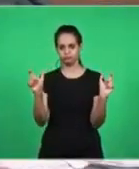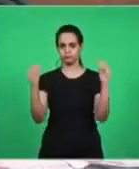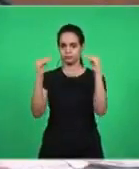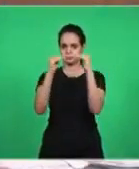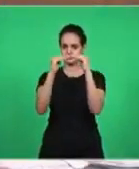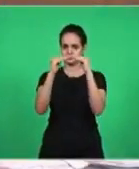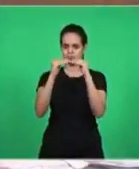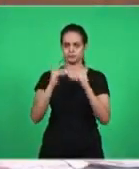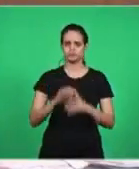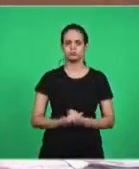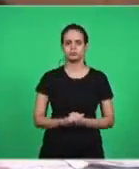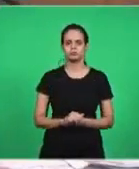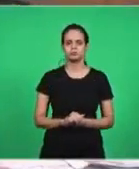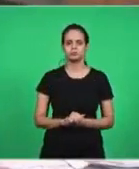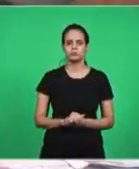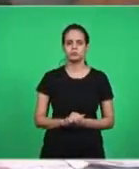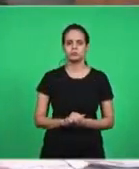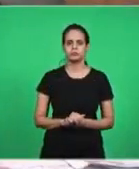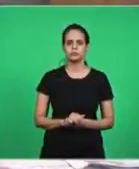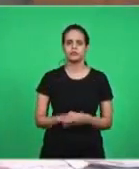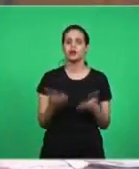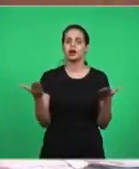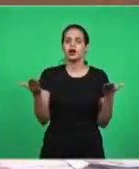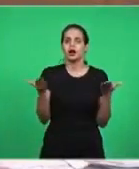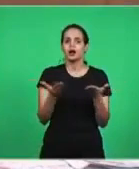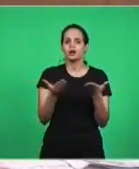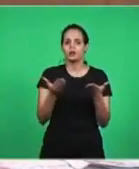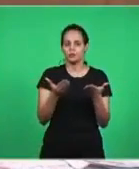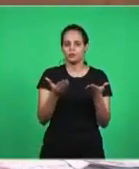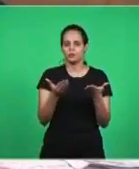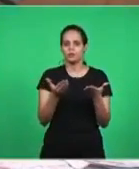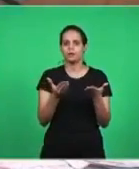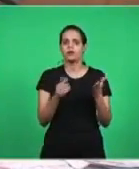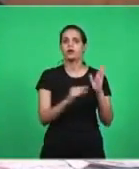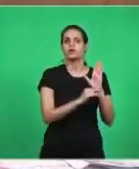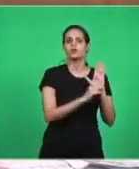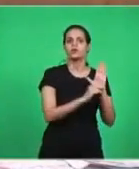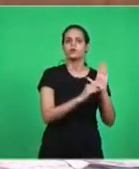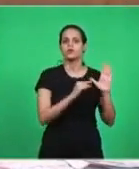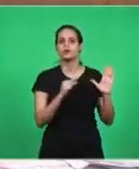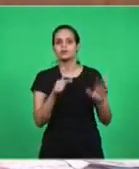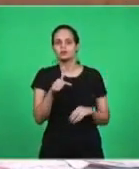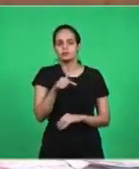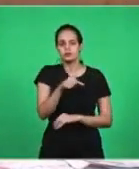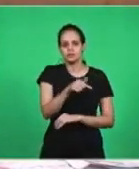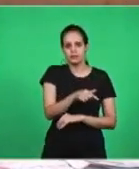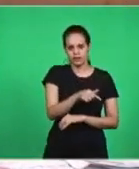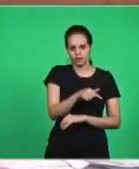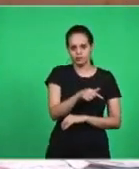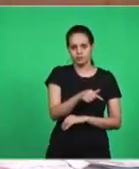verse 7. So now let's go to the third part of verse 7, which is when the servant says,